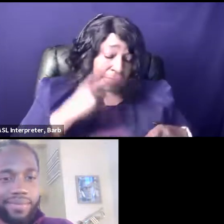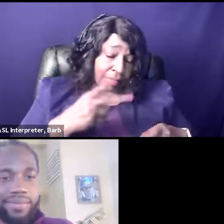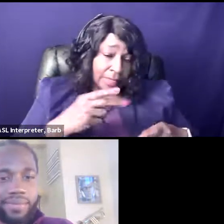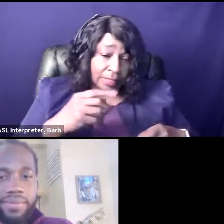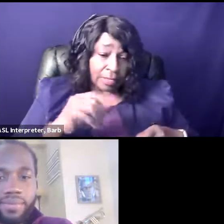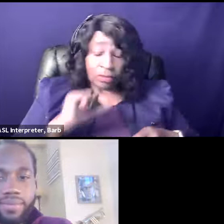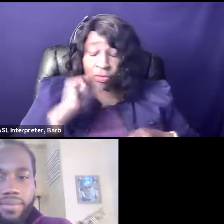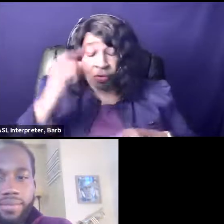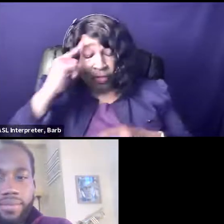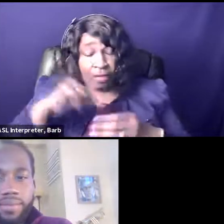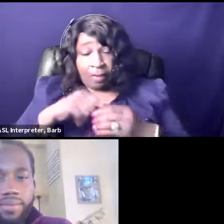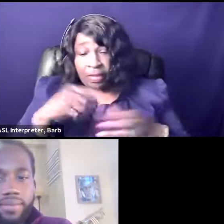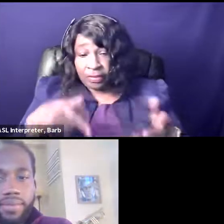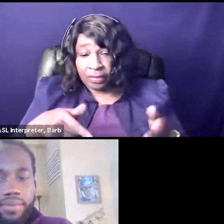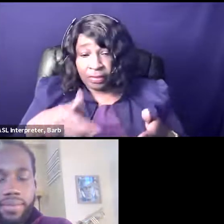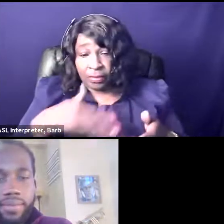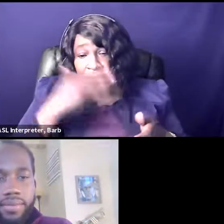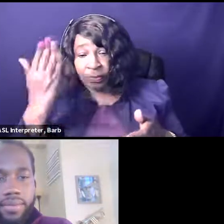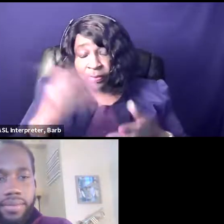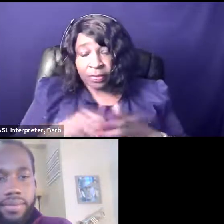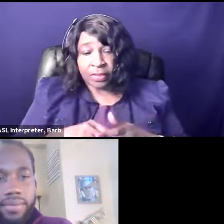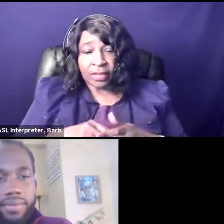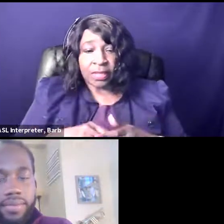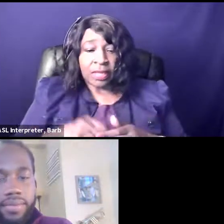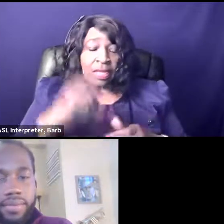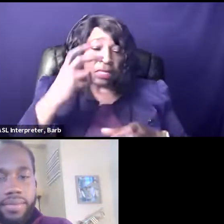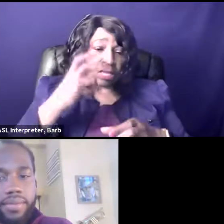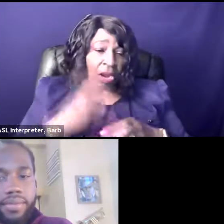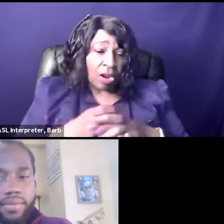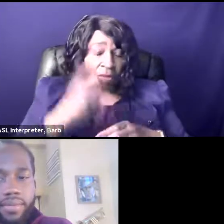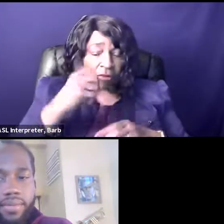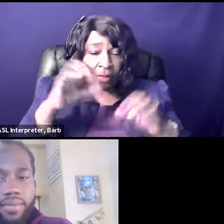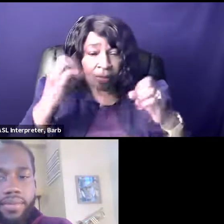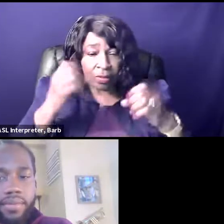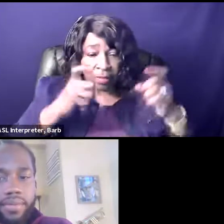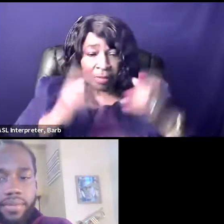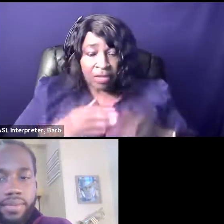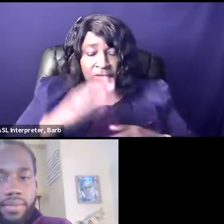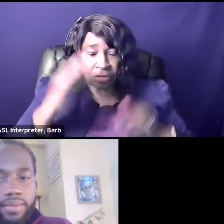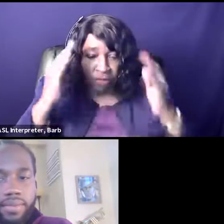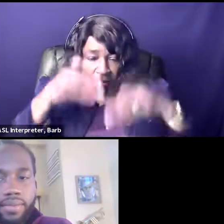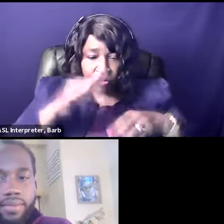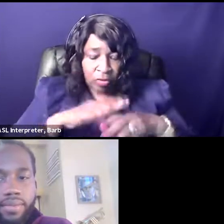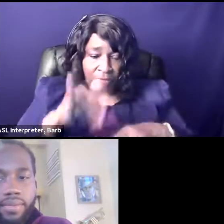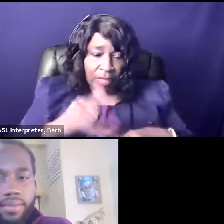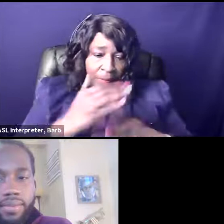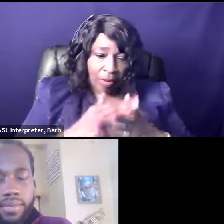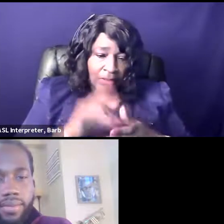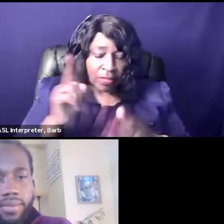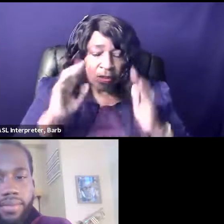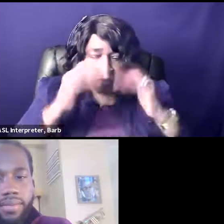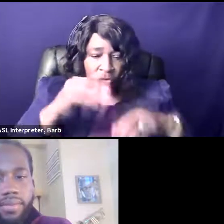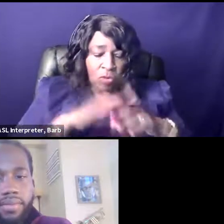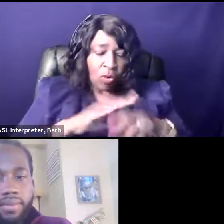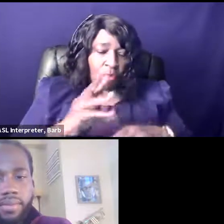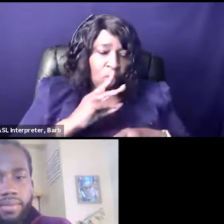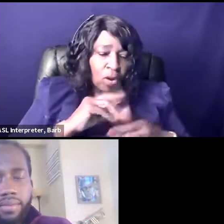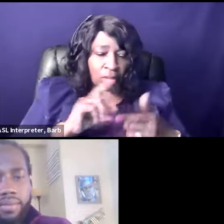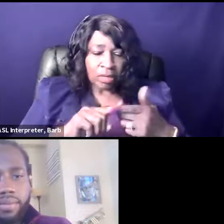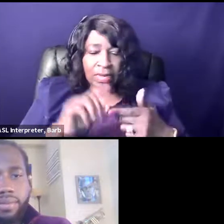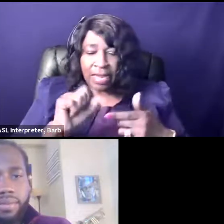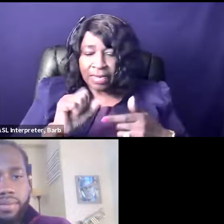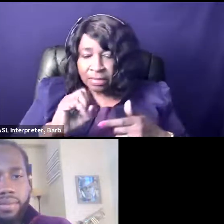it's really hard for the emergency manager to even focus on that part, because they're probably focused on water and sewer, streets,